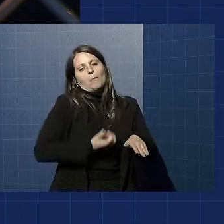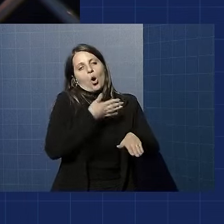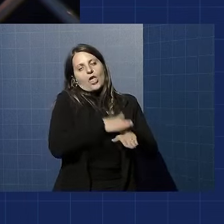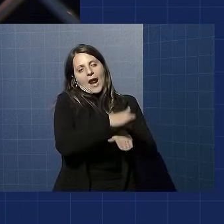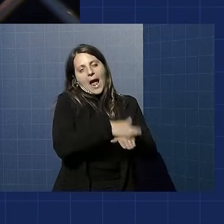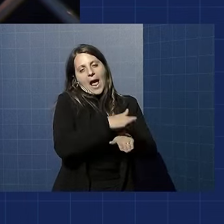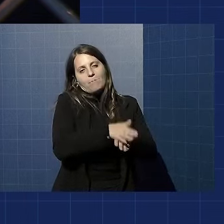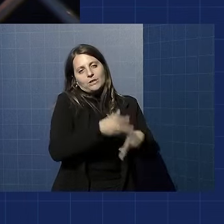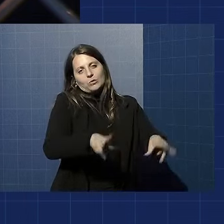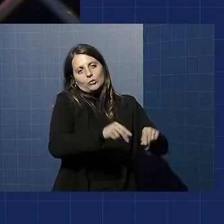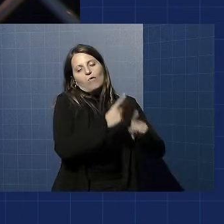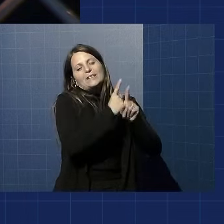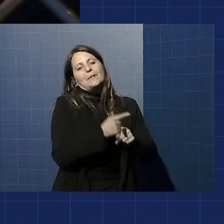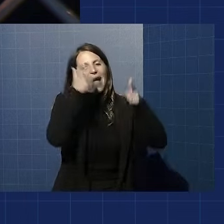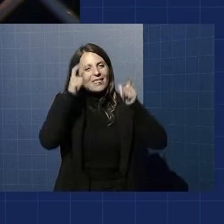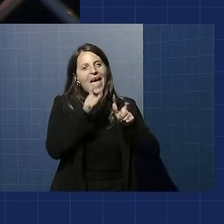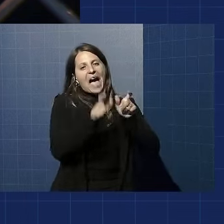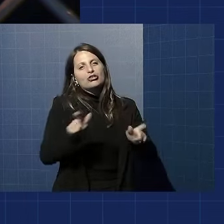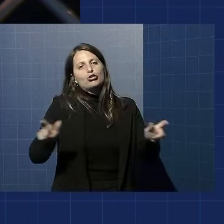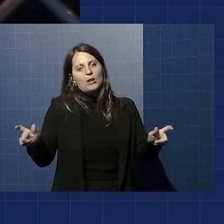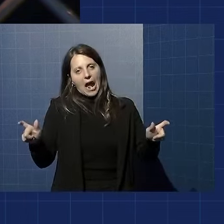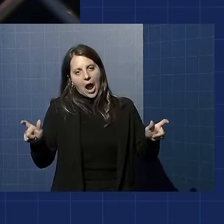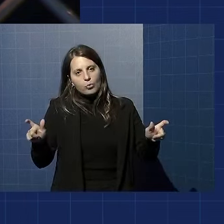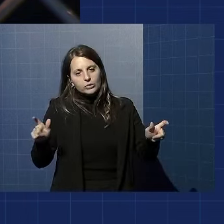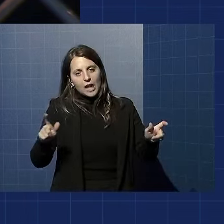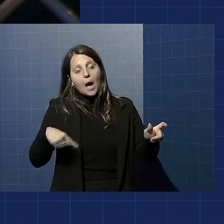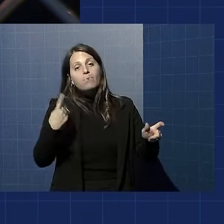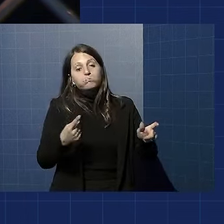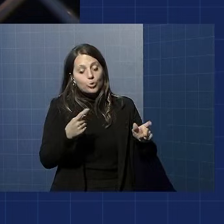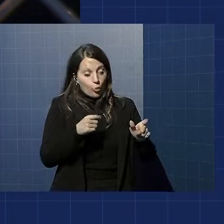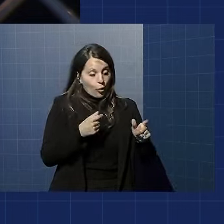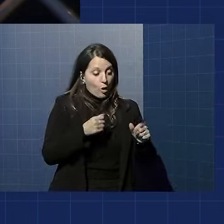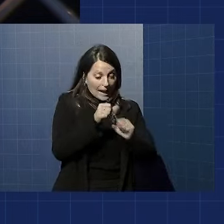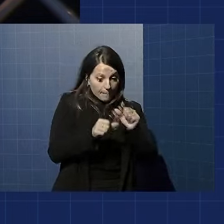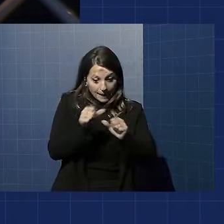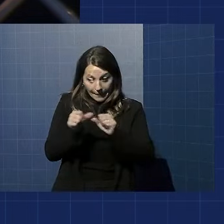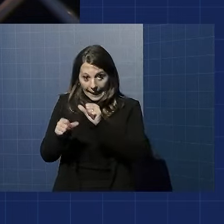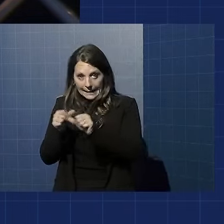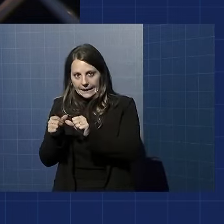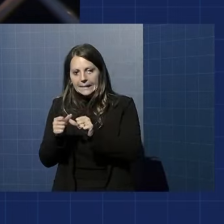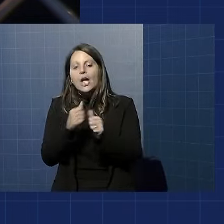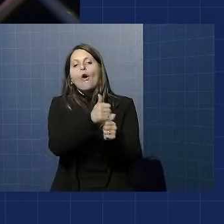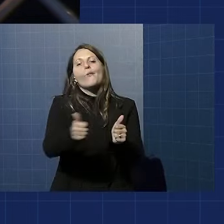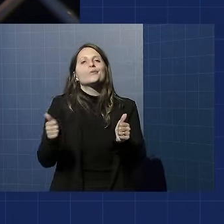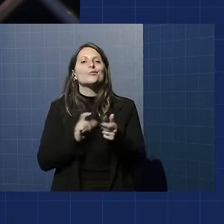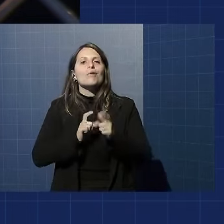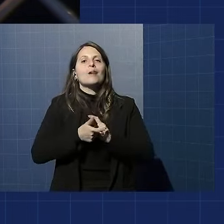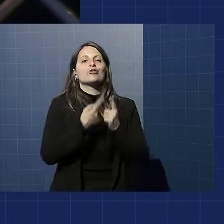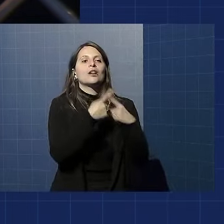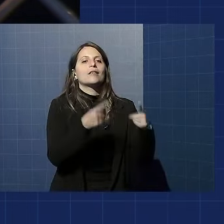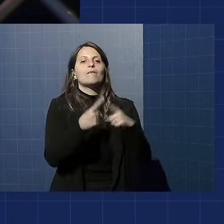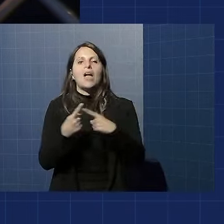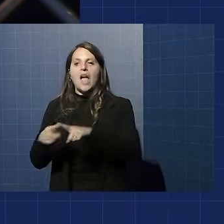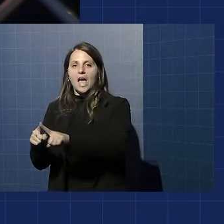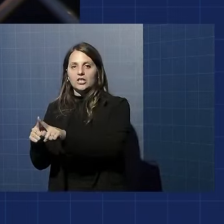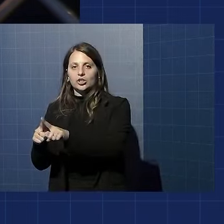mentioned, people react differently, but we also sometimes see differences between female astronauts and male astronauts. So that's also something to